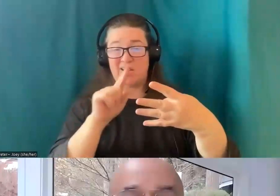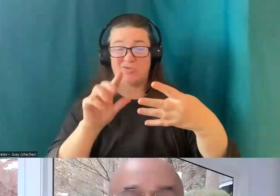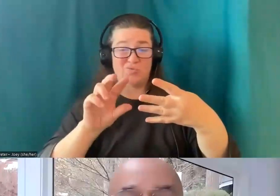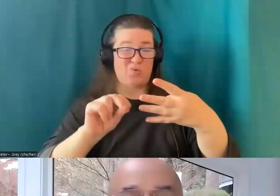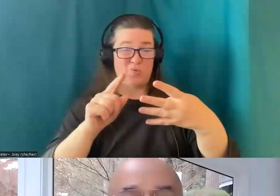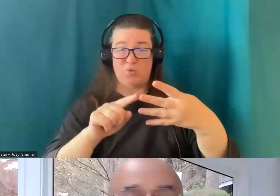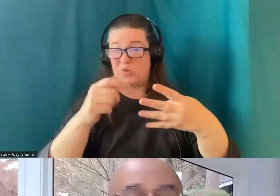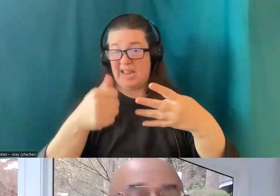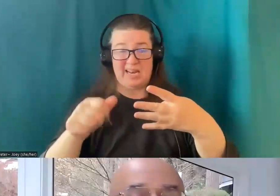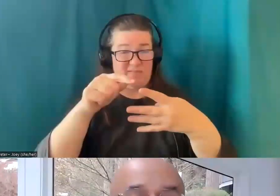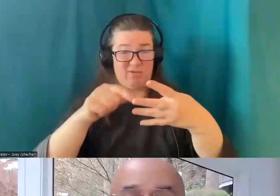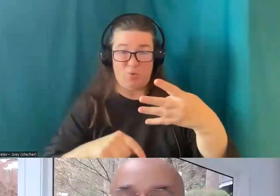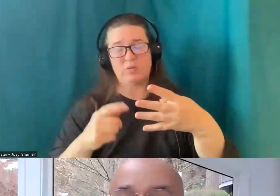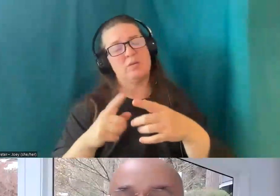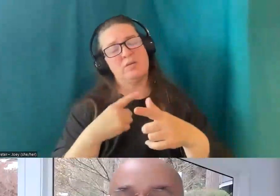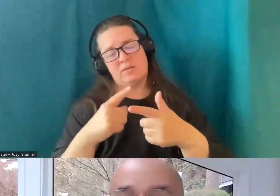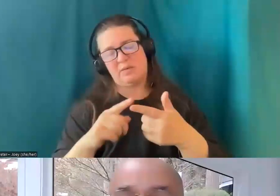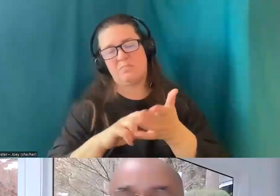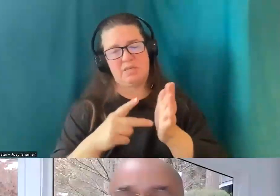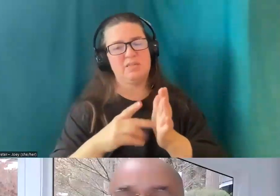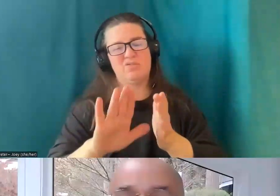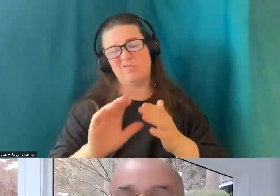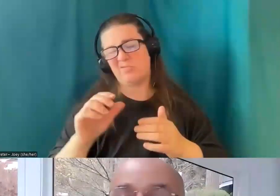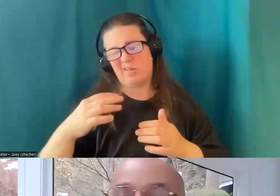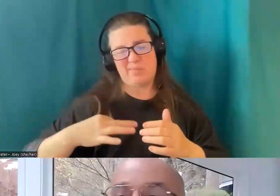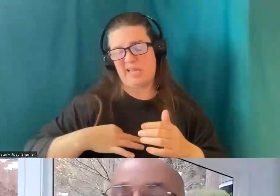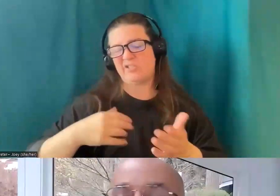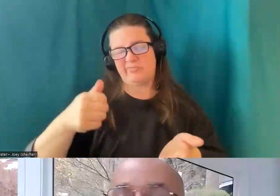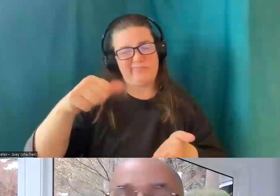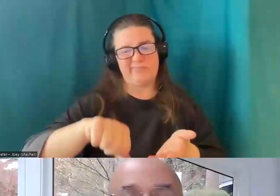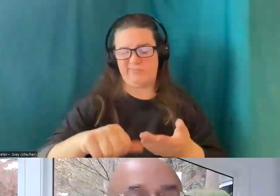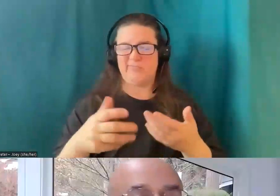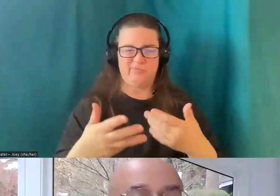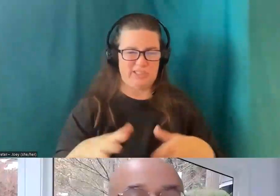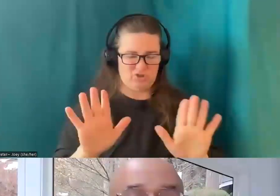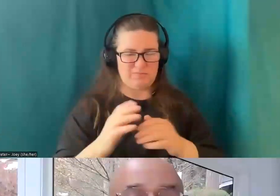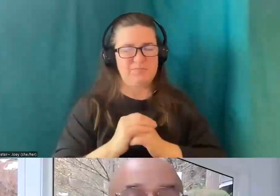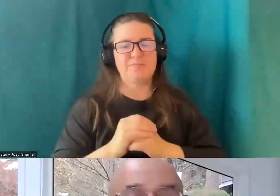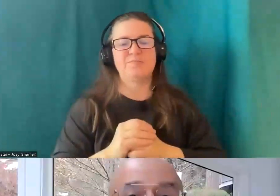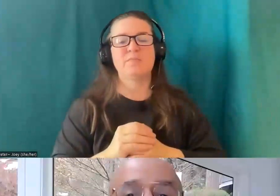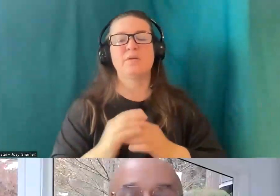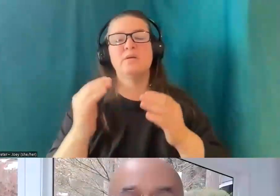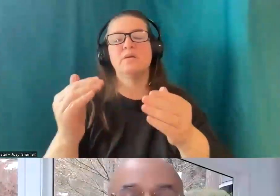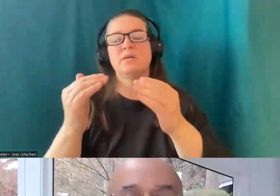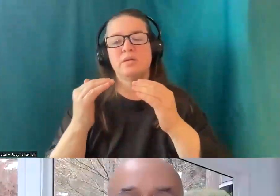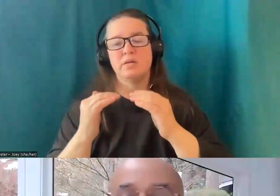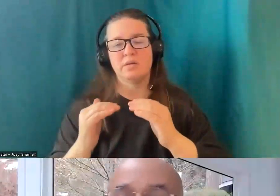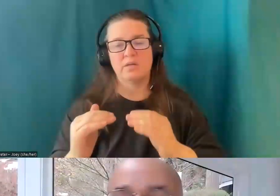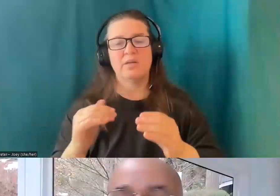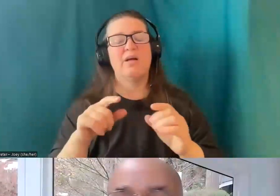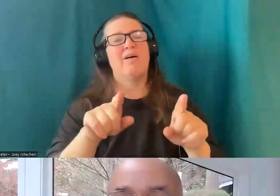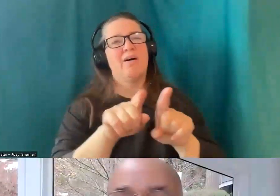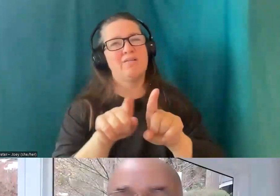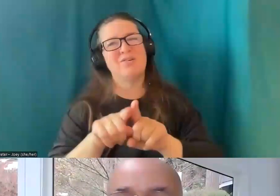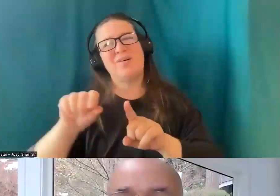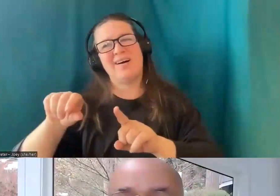Thanks, Tom. There was another question I saw. An organization asked if they would be able to create a login before January